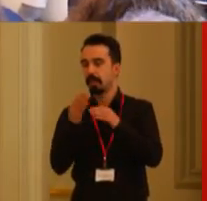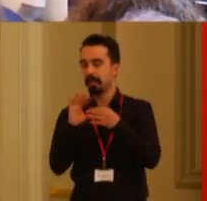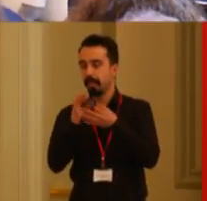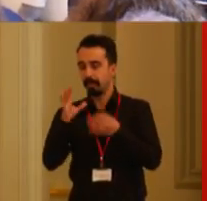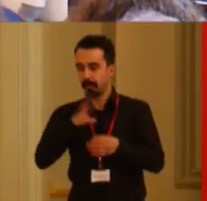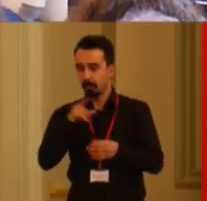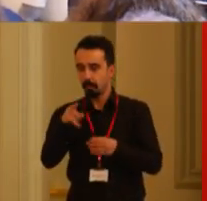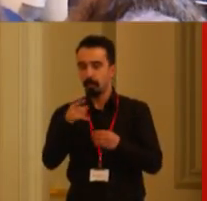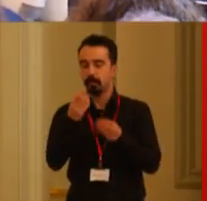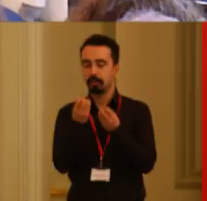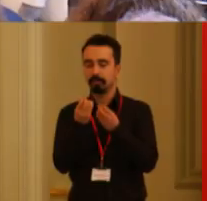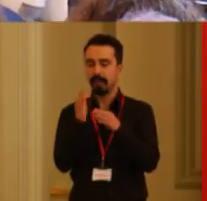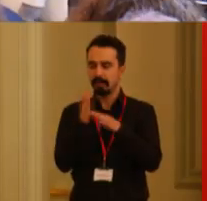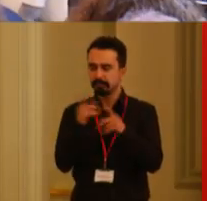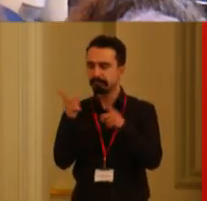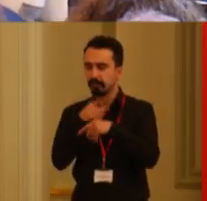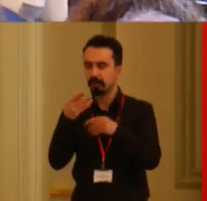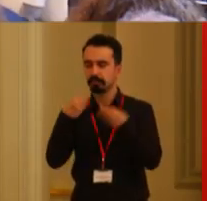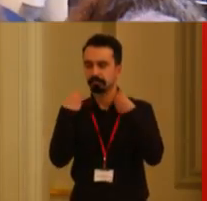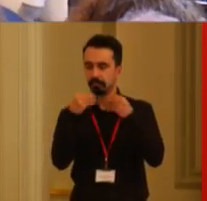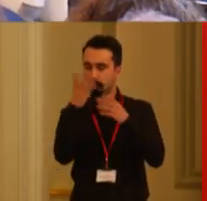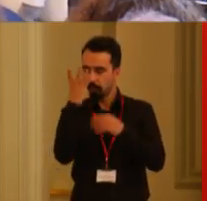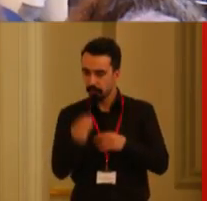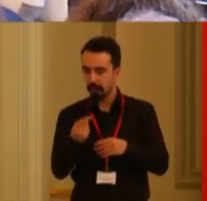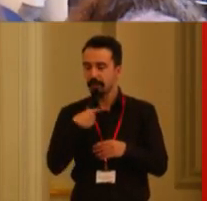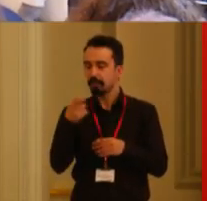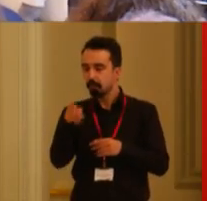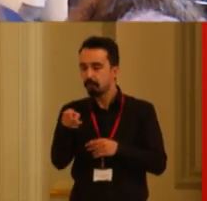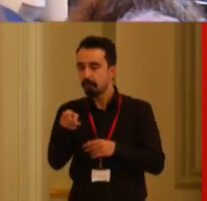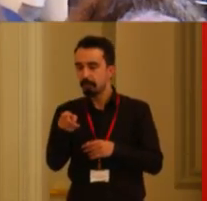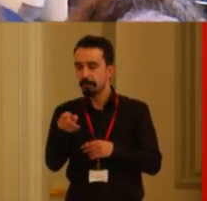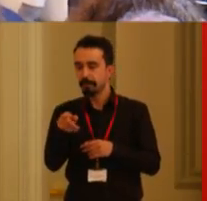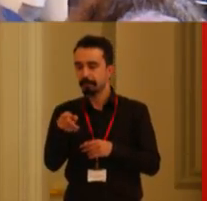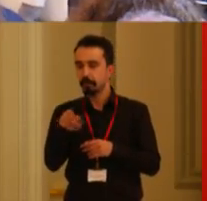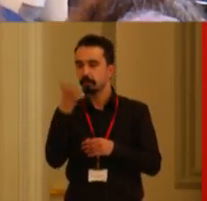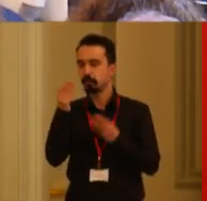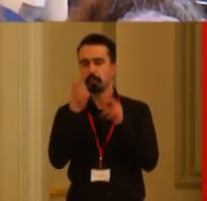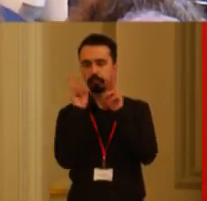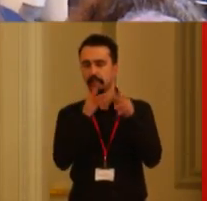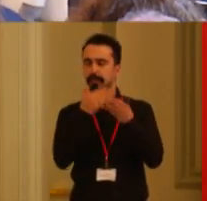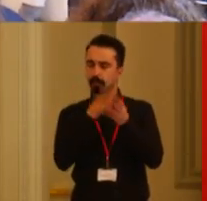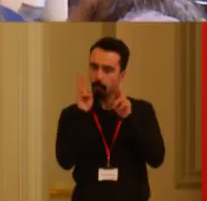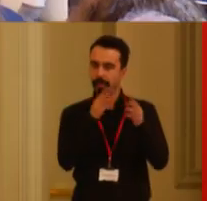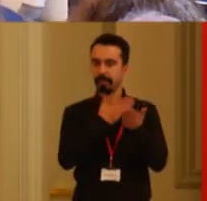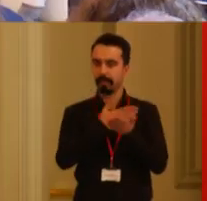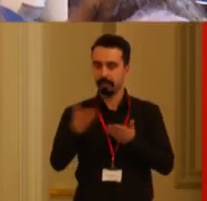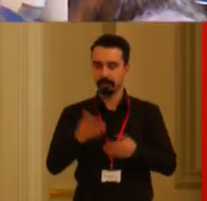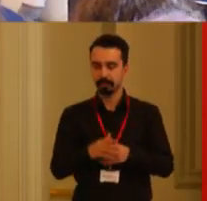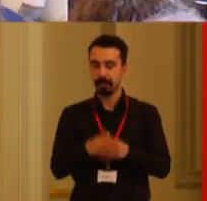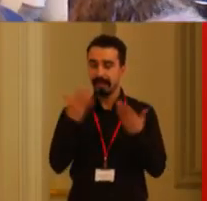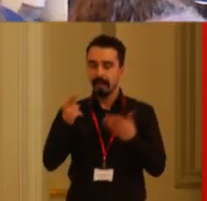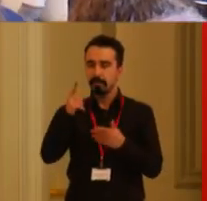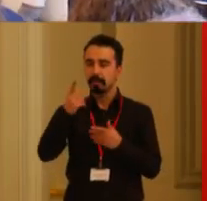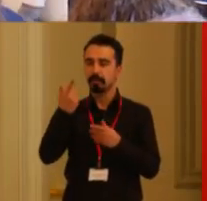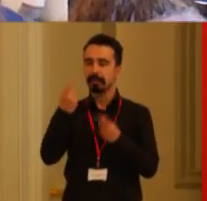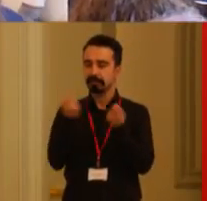is right, and if you've got price products and services that cater to a need, we'll see more of it, by the way,